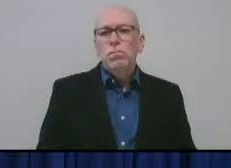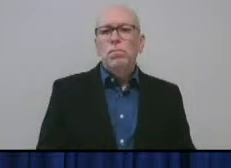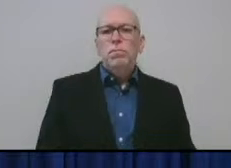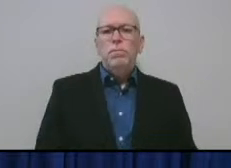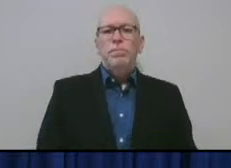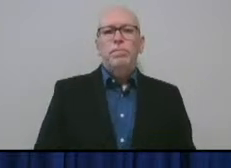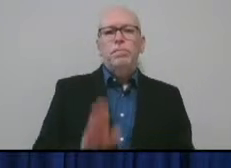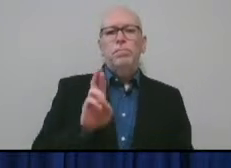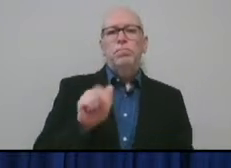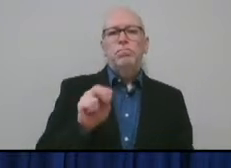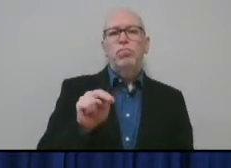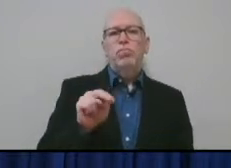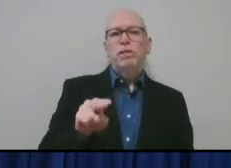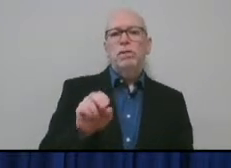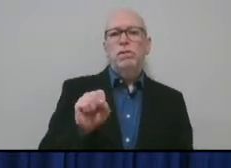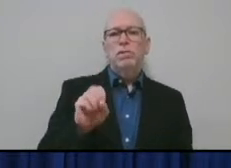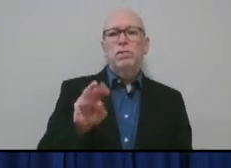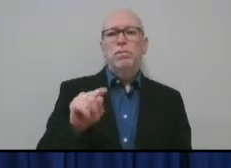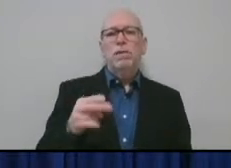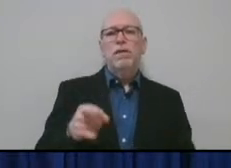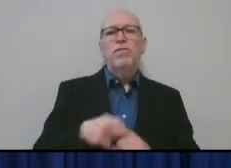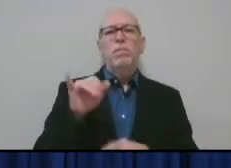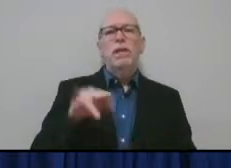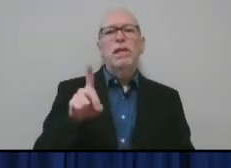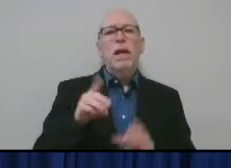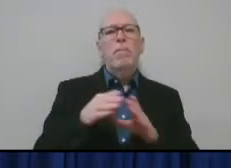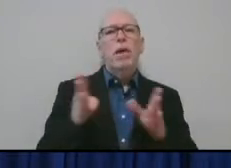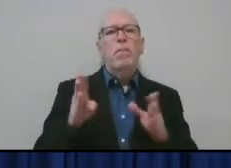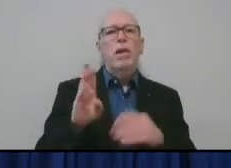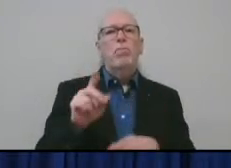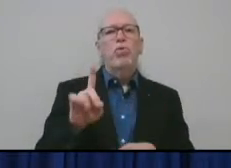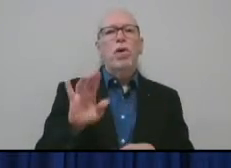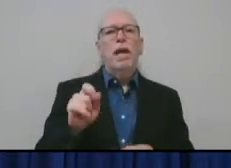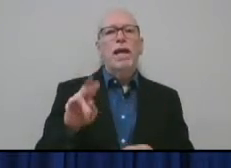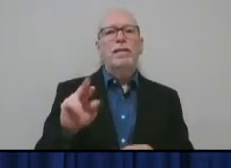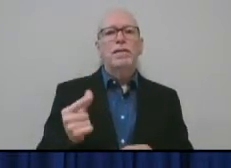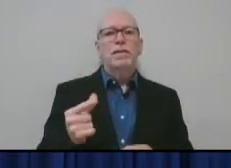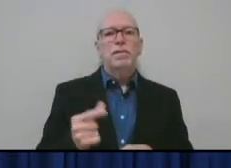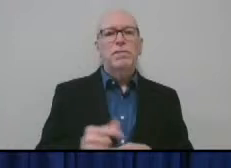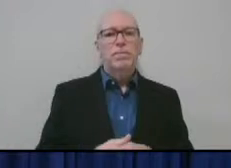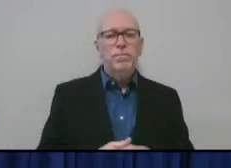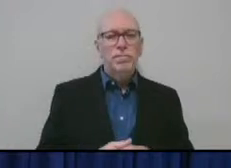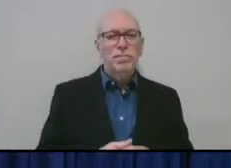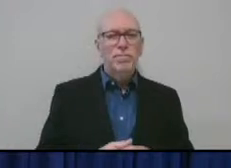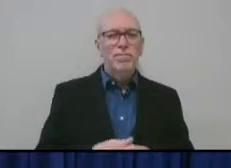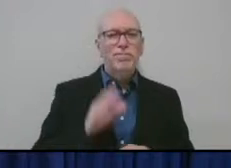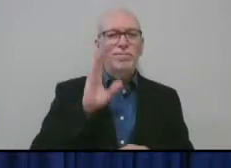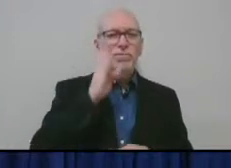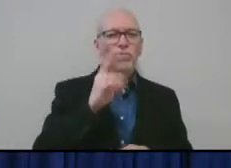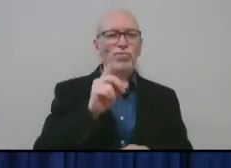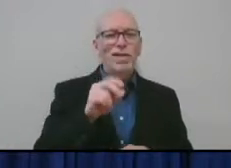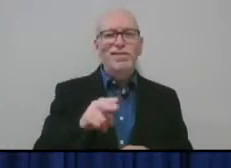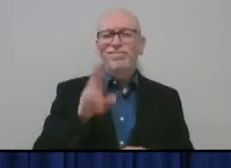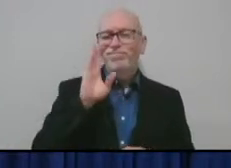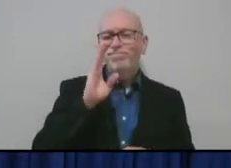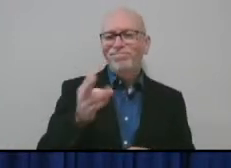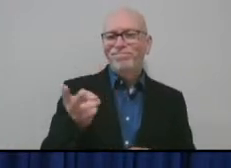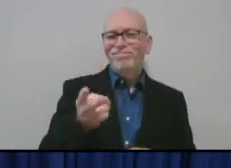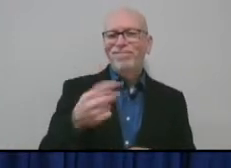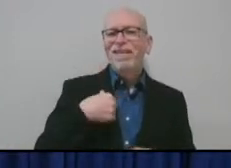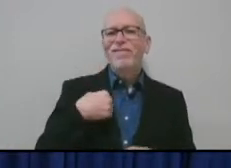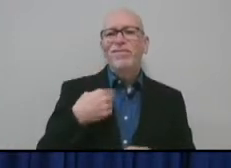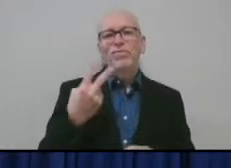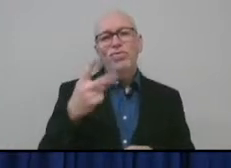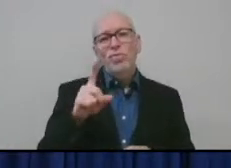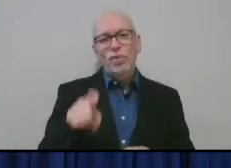Brandon Smith, Indiana Public Broadcasting. Afternoon, Brandon. Afternoon, Governor. Afternoon, Dr. Box. I have 2 questions, as you